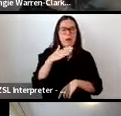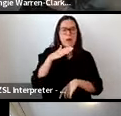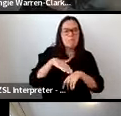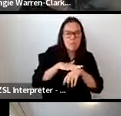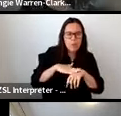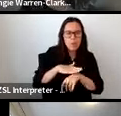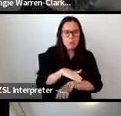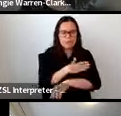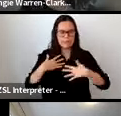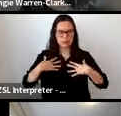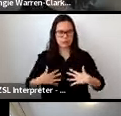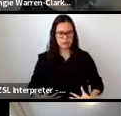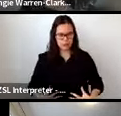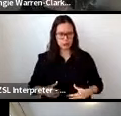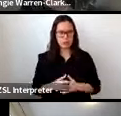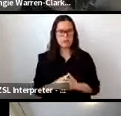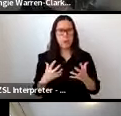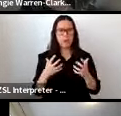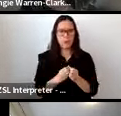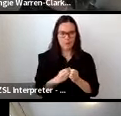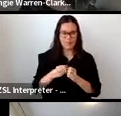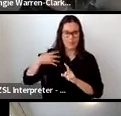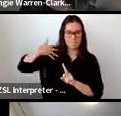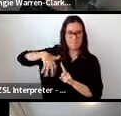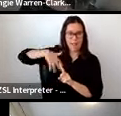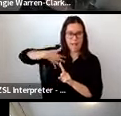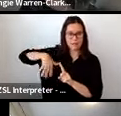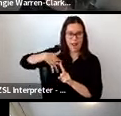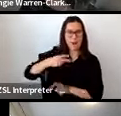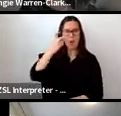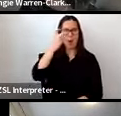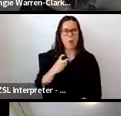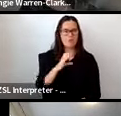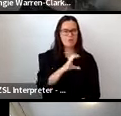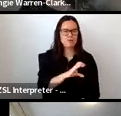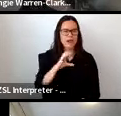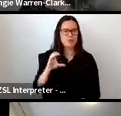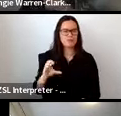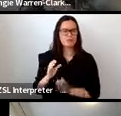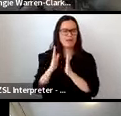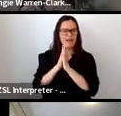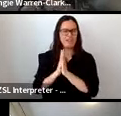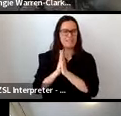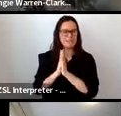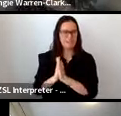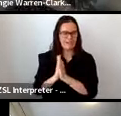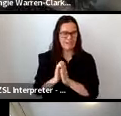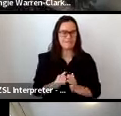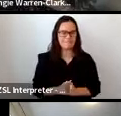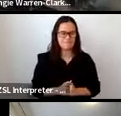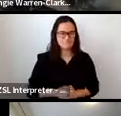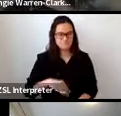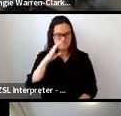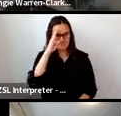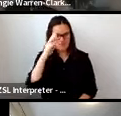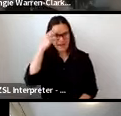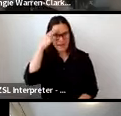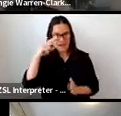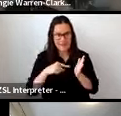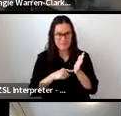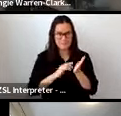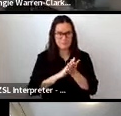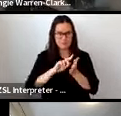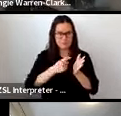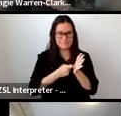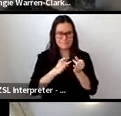your screen, and I've got the old cathedral as a backdrop behind me. Talofa, my name is Teresa Ngobi.